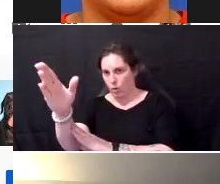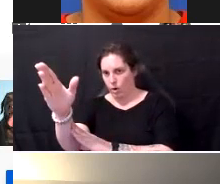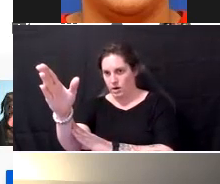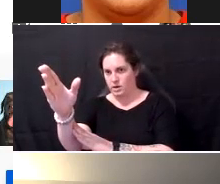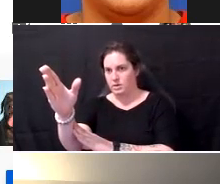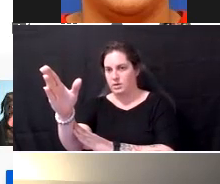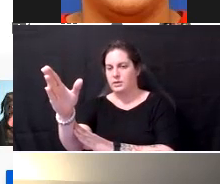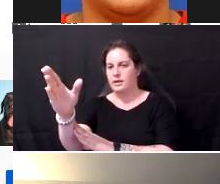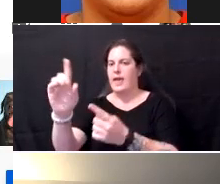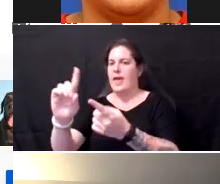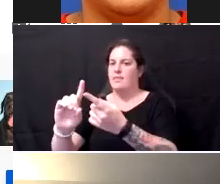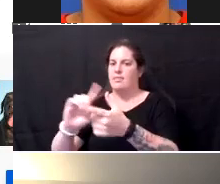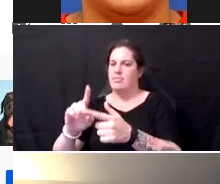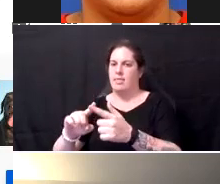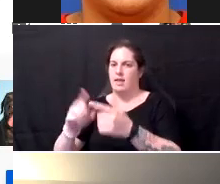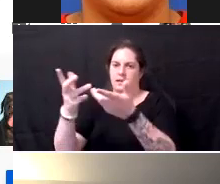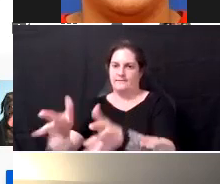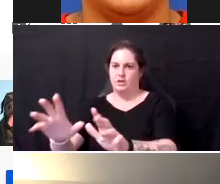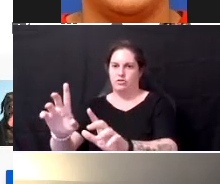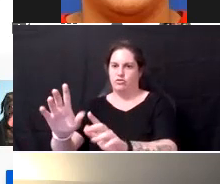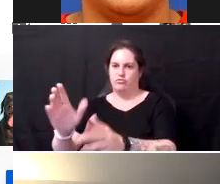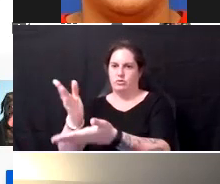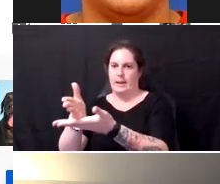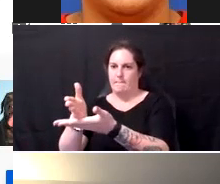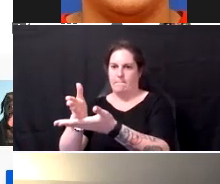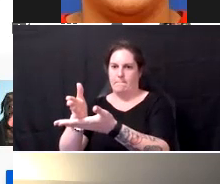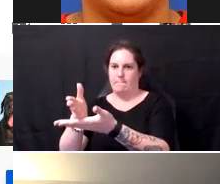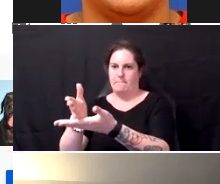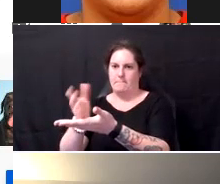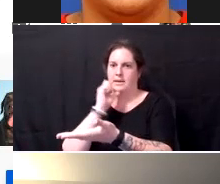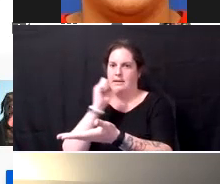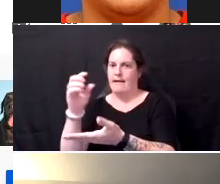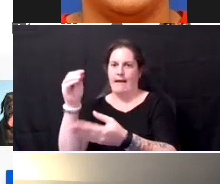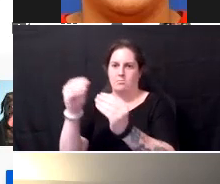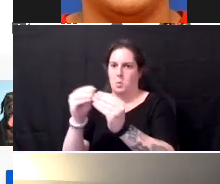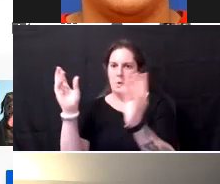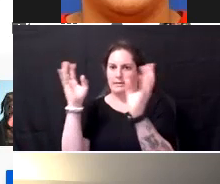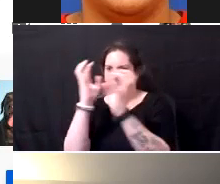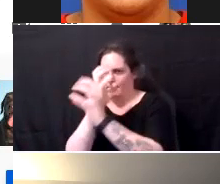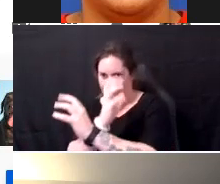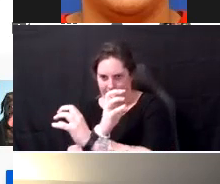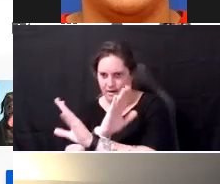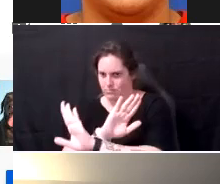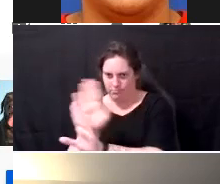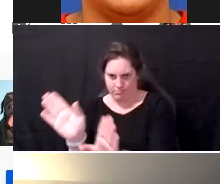it. We won't go into anything any more complicated than that.